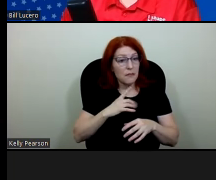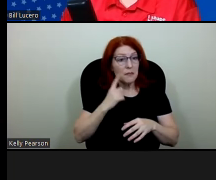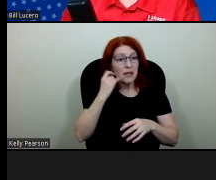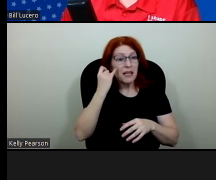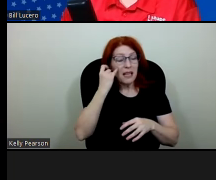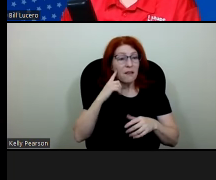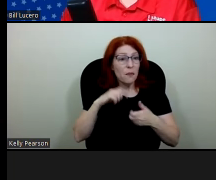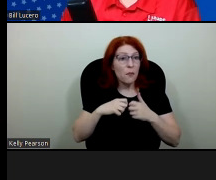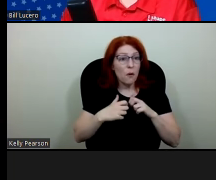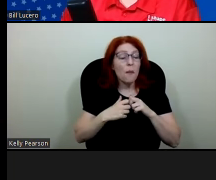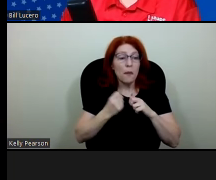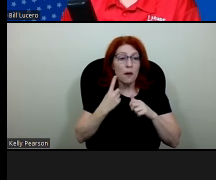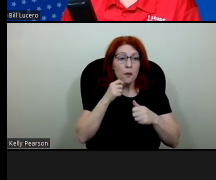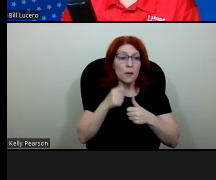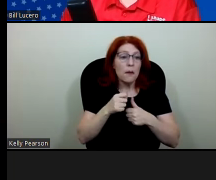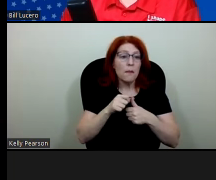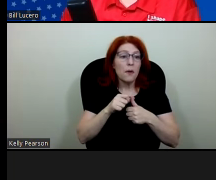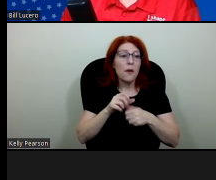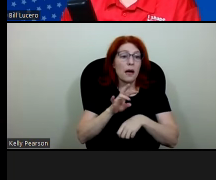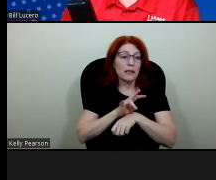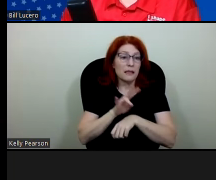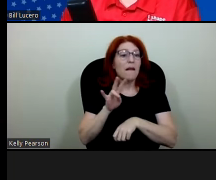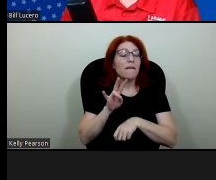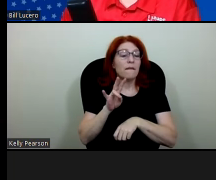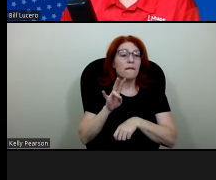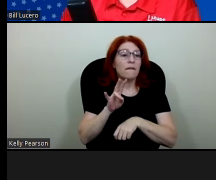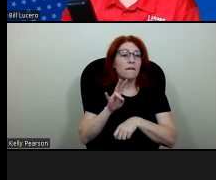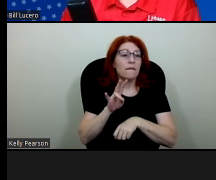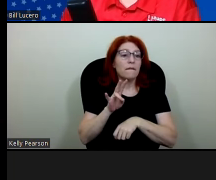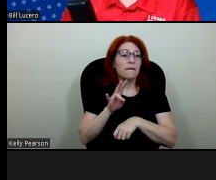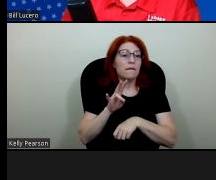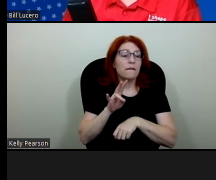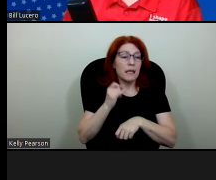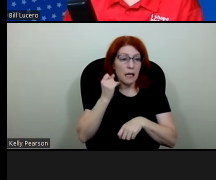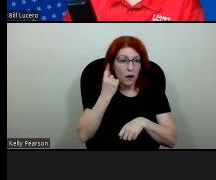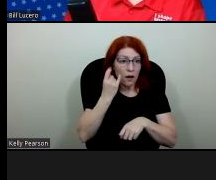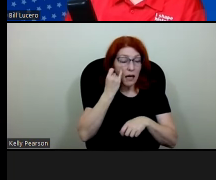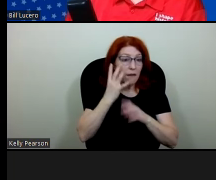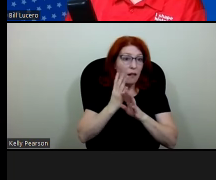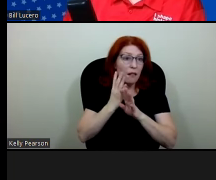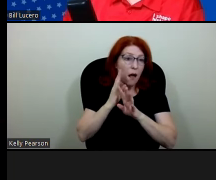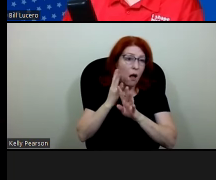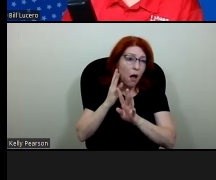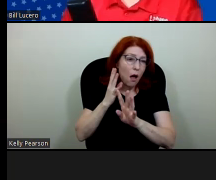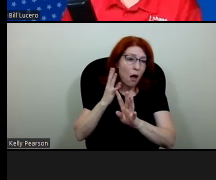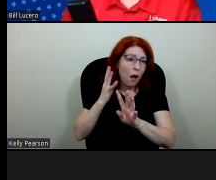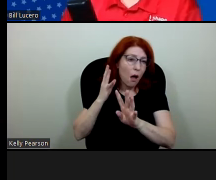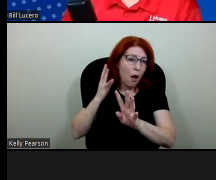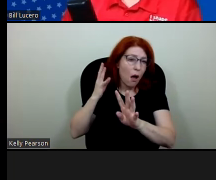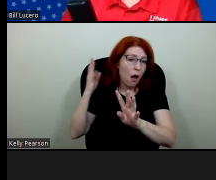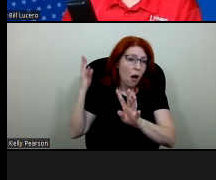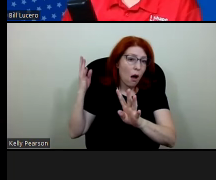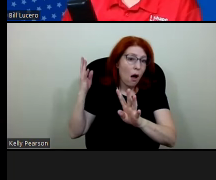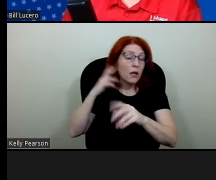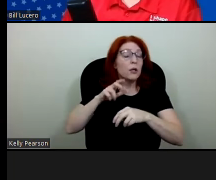have any problems, remember at 7 o'clock. Now, if you're in line, let's say if there's a long line, right? And you're sitting